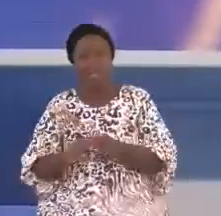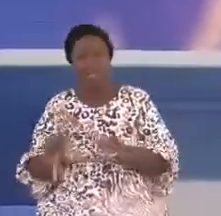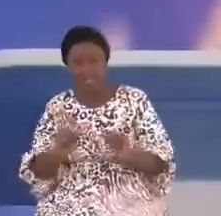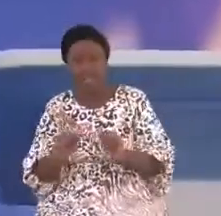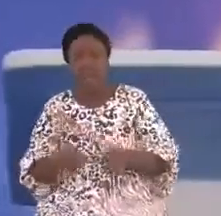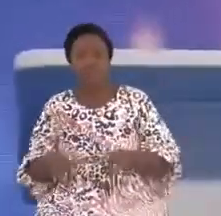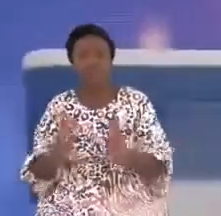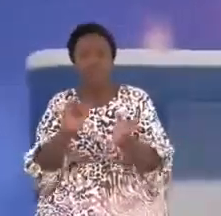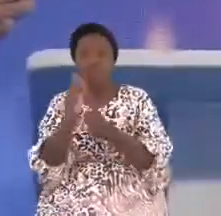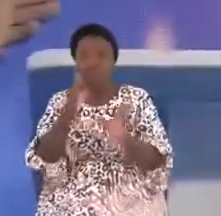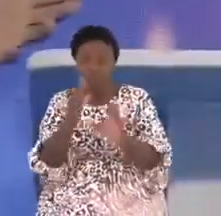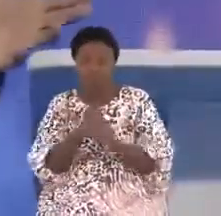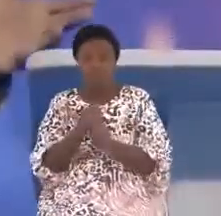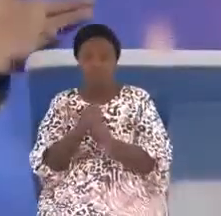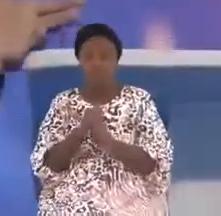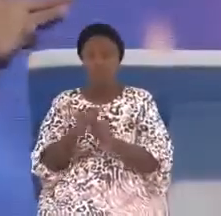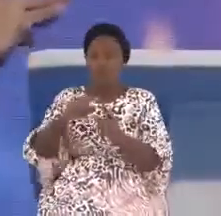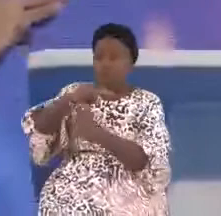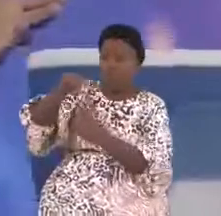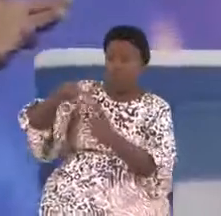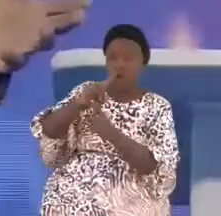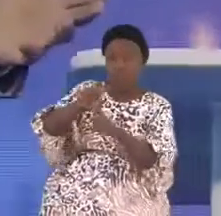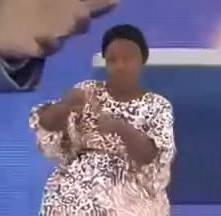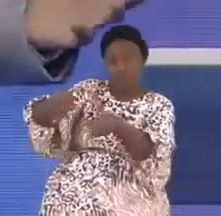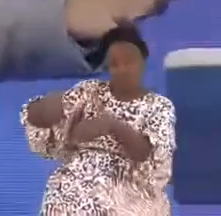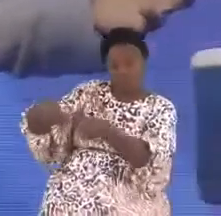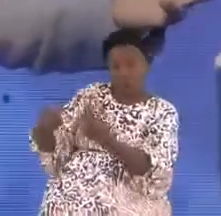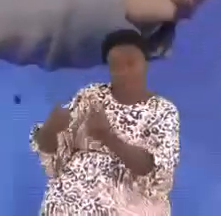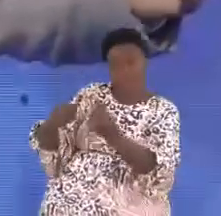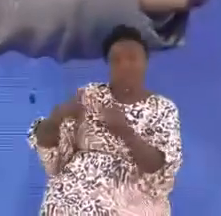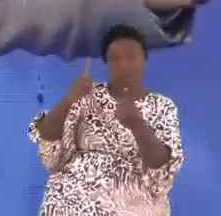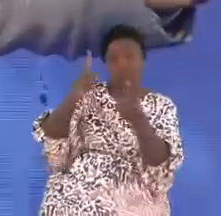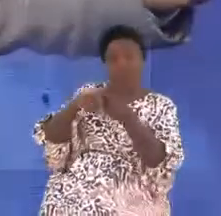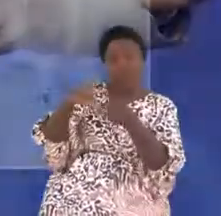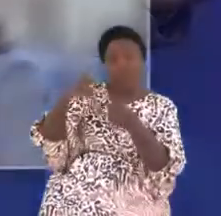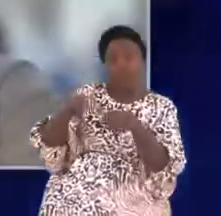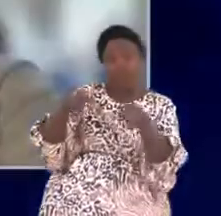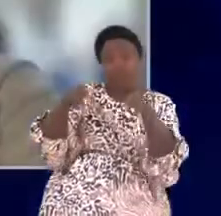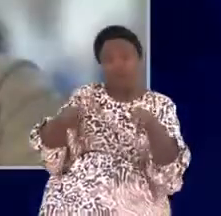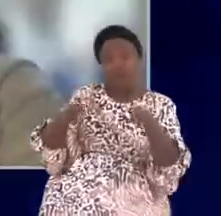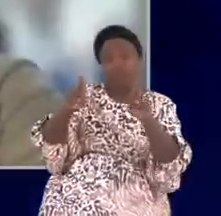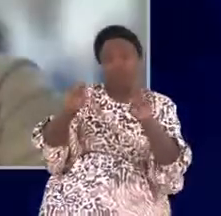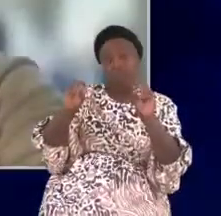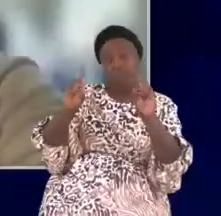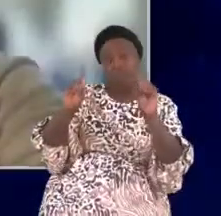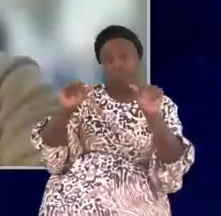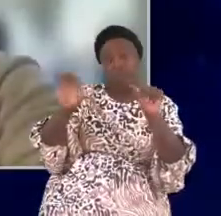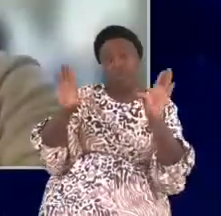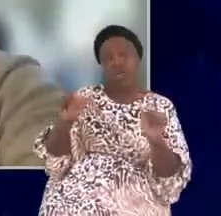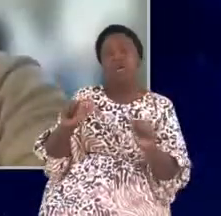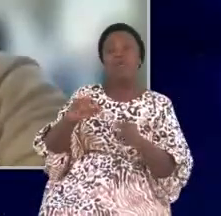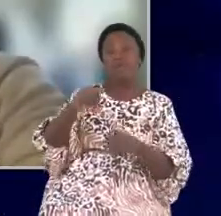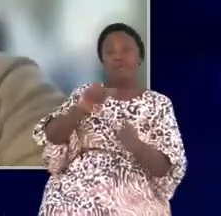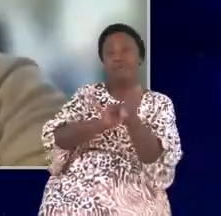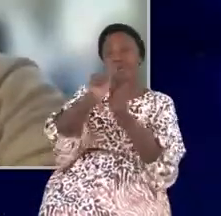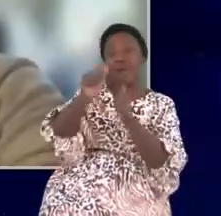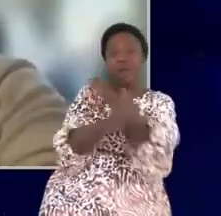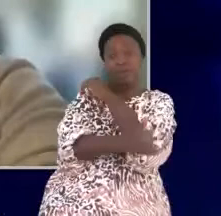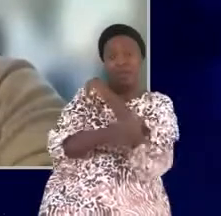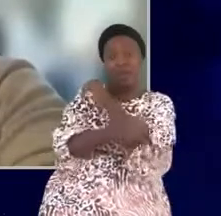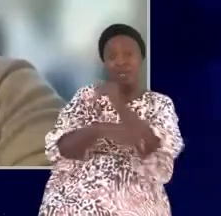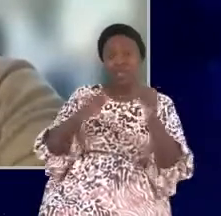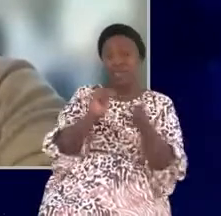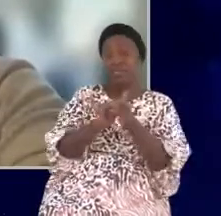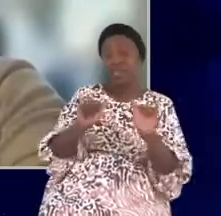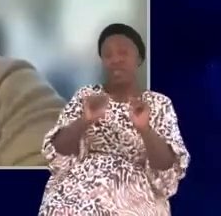youtube when you went to the prodigal spa country that seemed roach is the